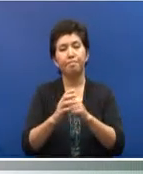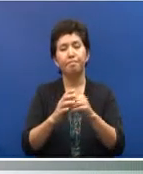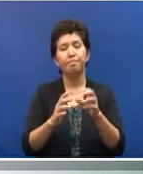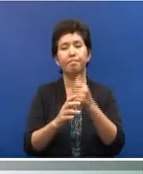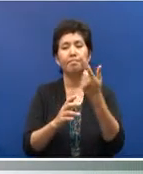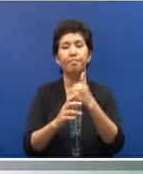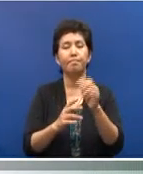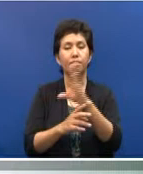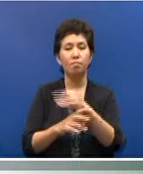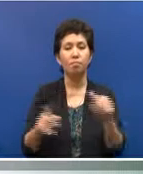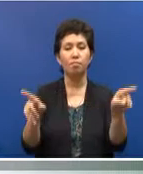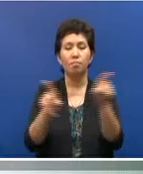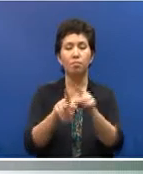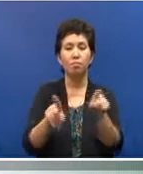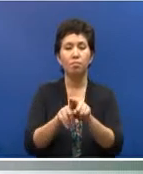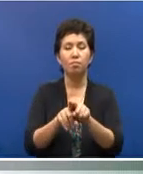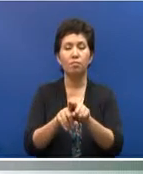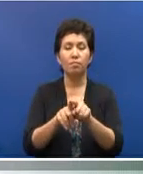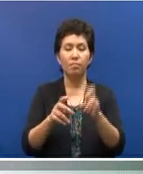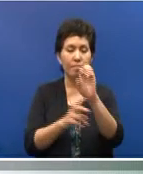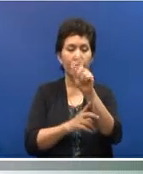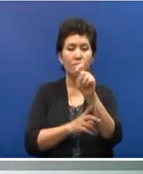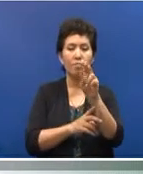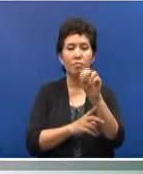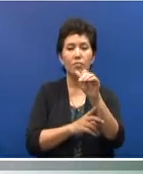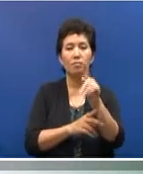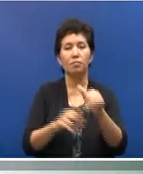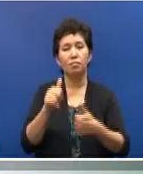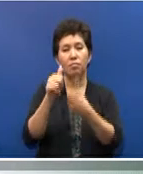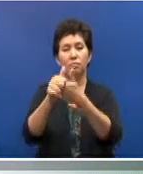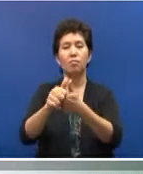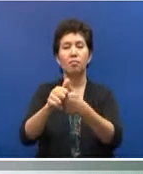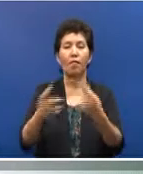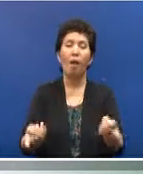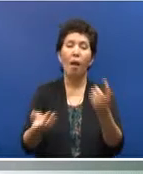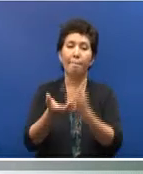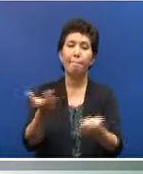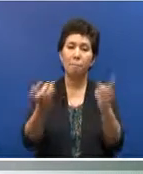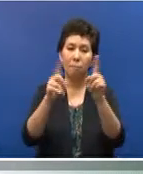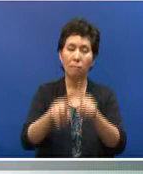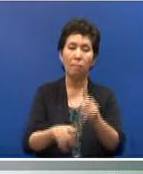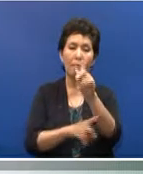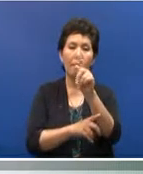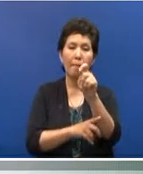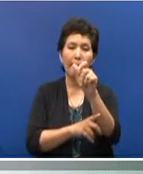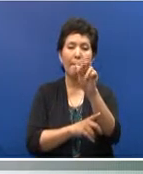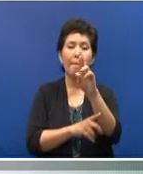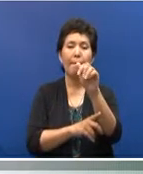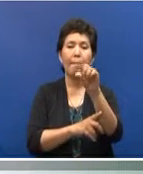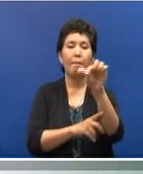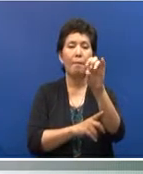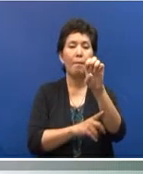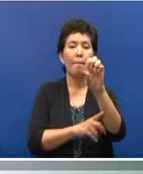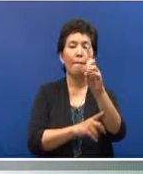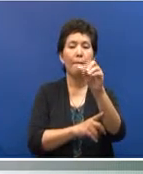and also the ethnic conflict, which is based on prejudice and also discriminations. Okay, so the